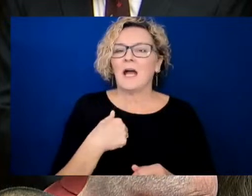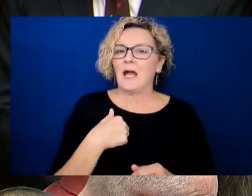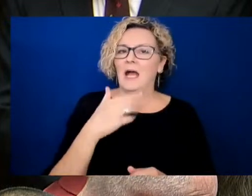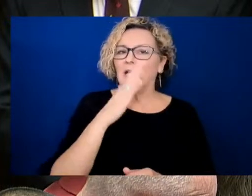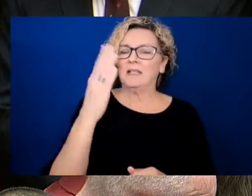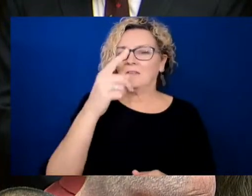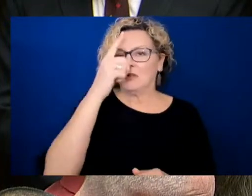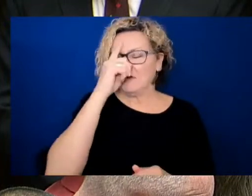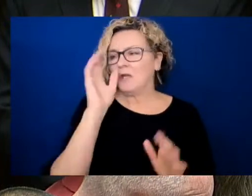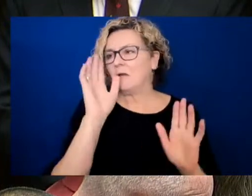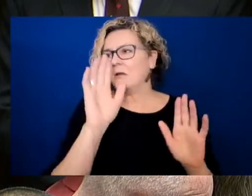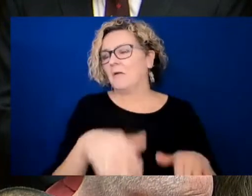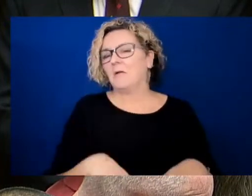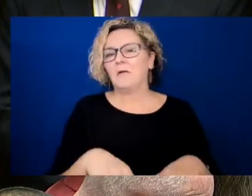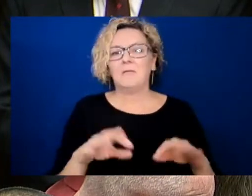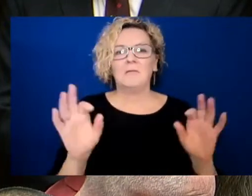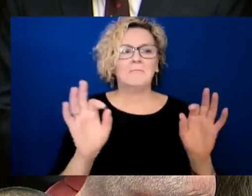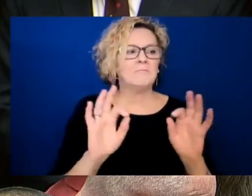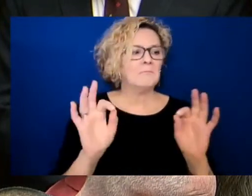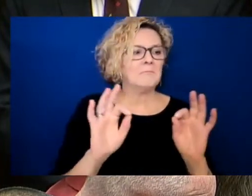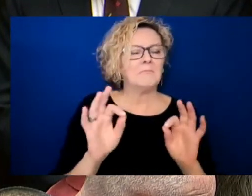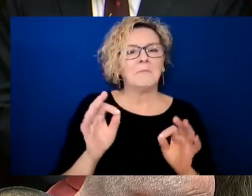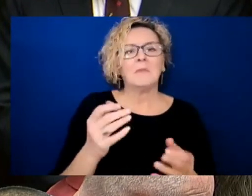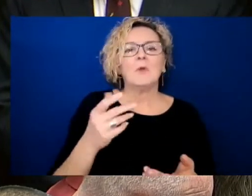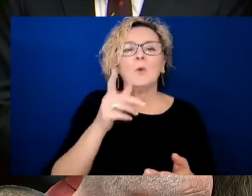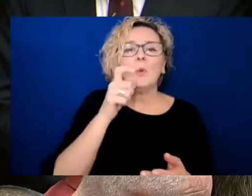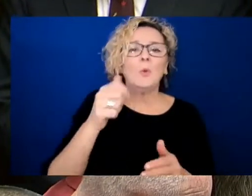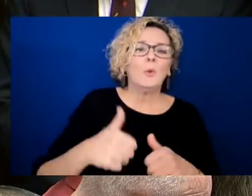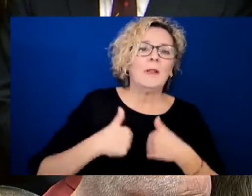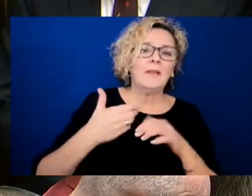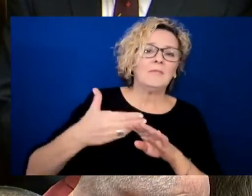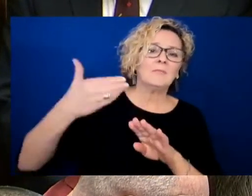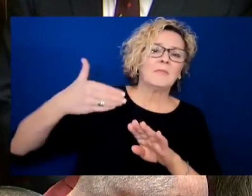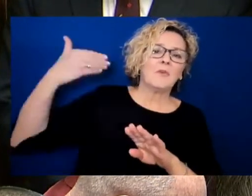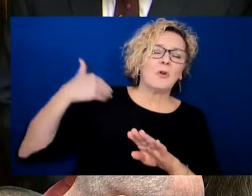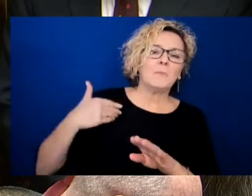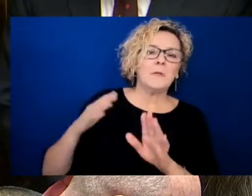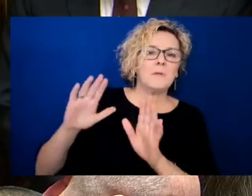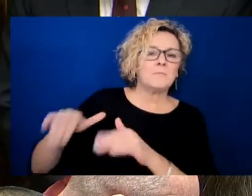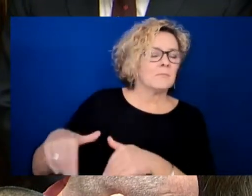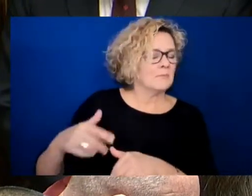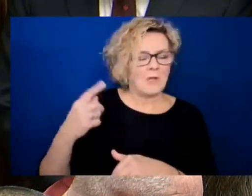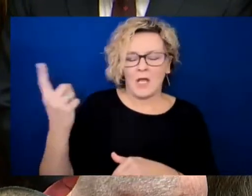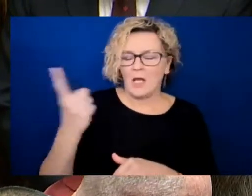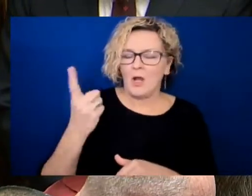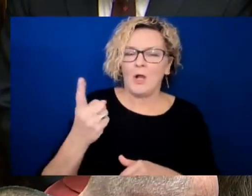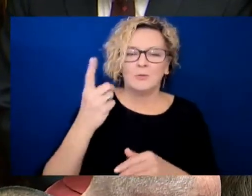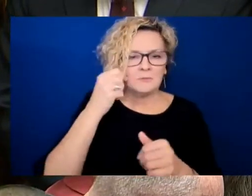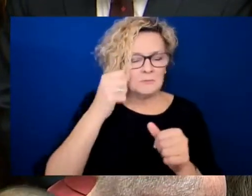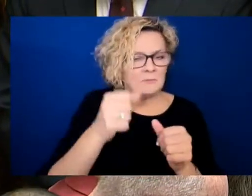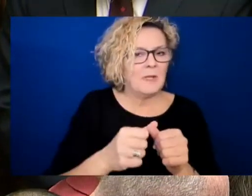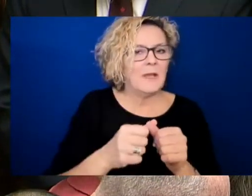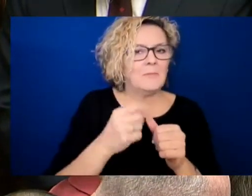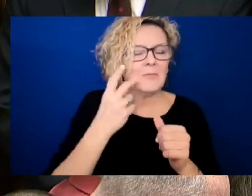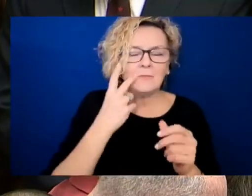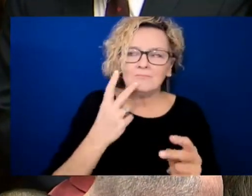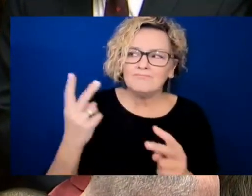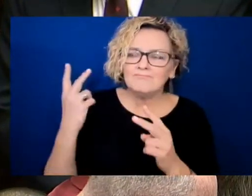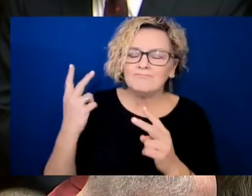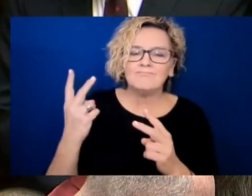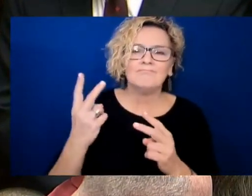Talchomkan. Thank you, Dad, for all the snow oil, the teaching that he gave me, and I could share with you